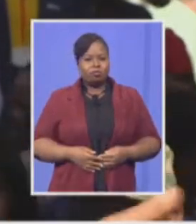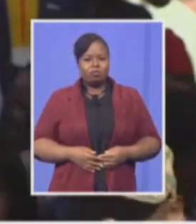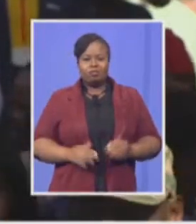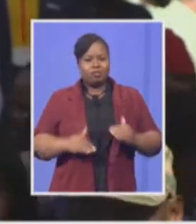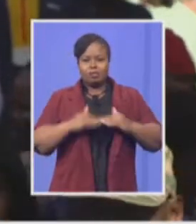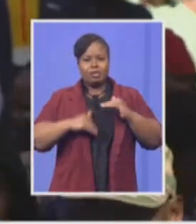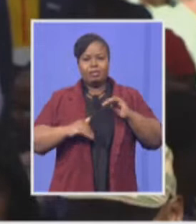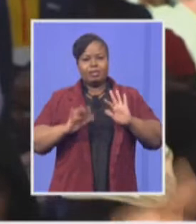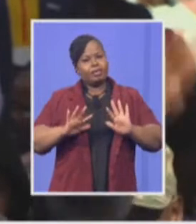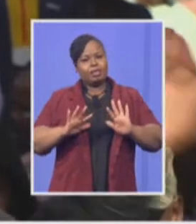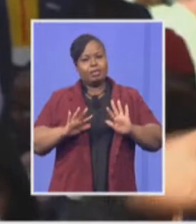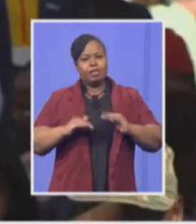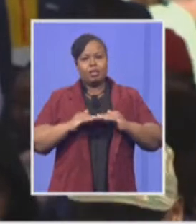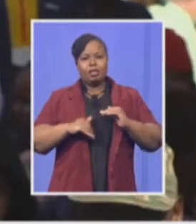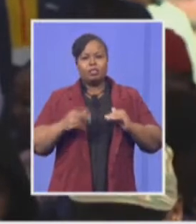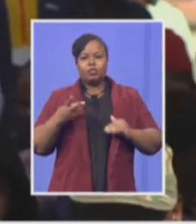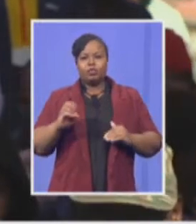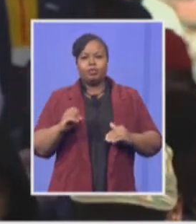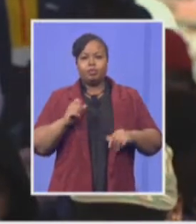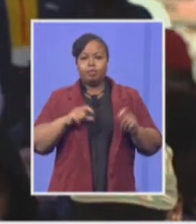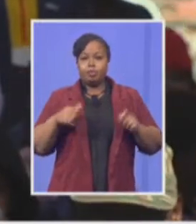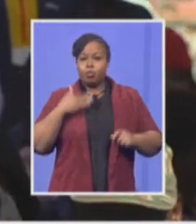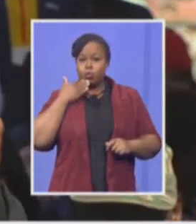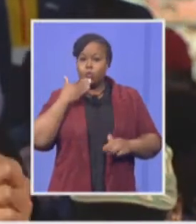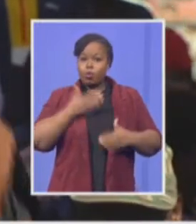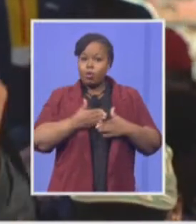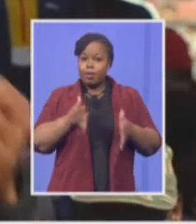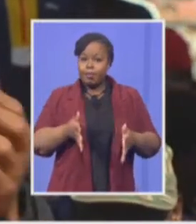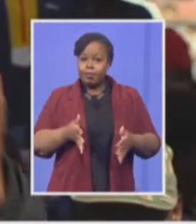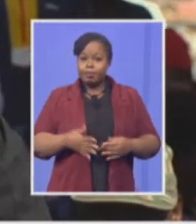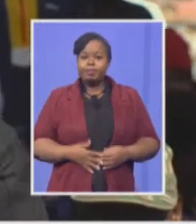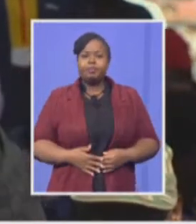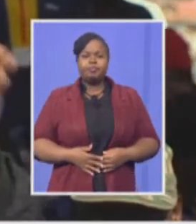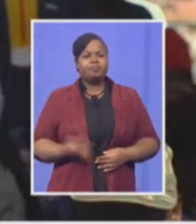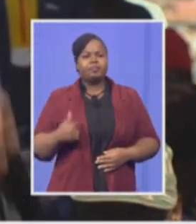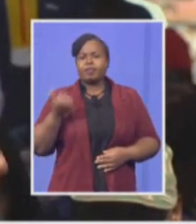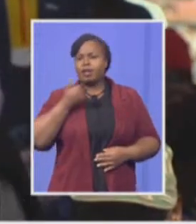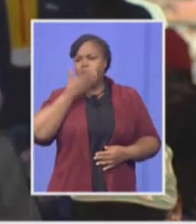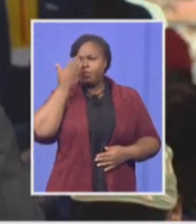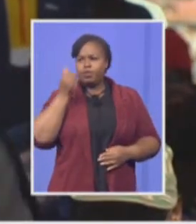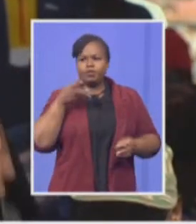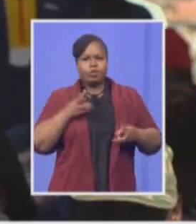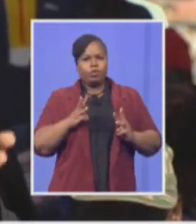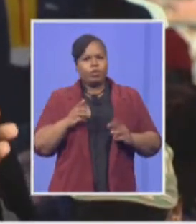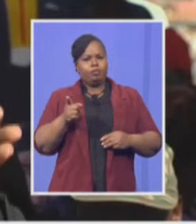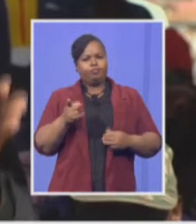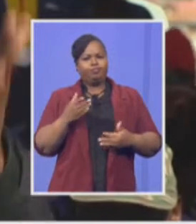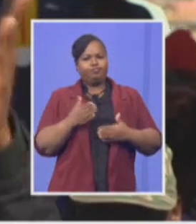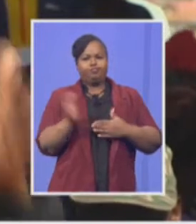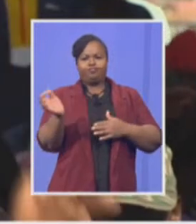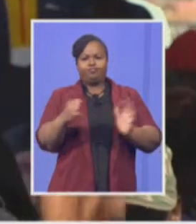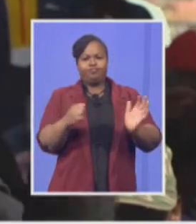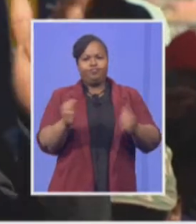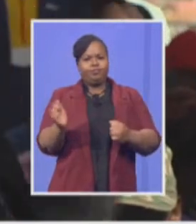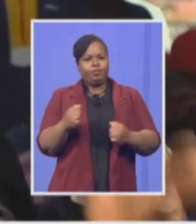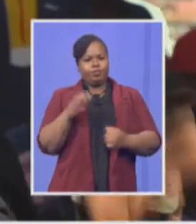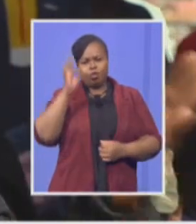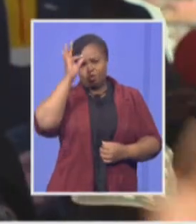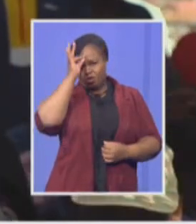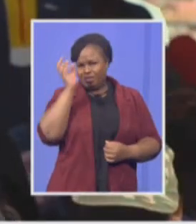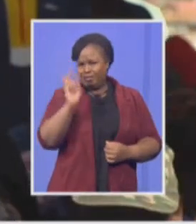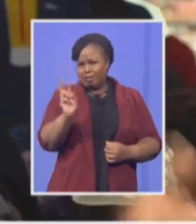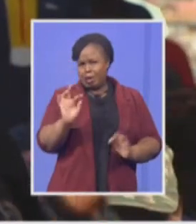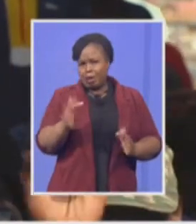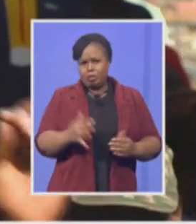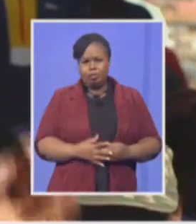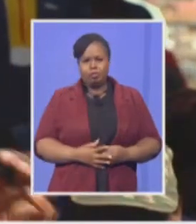noma ku20 abantu abasebenza la so angazi ukuthi indlela esetshenziswayo uqasha amaphoyisa indlela